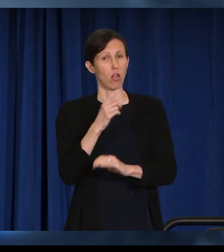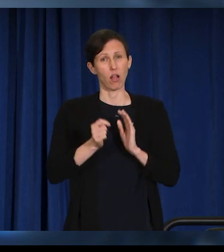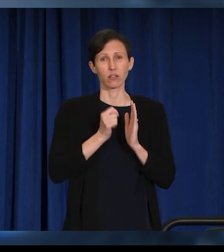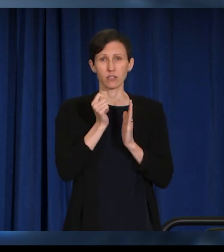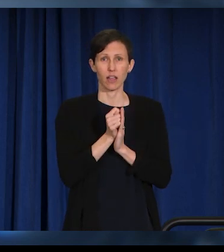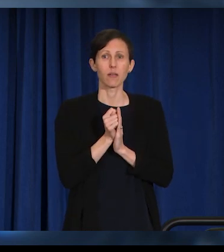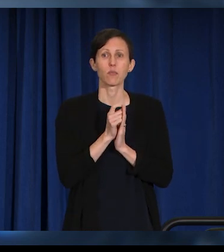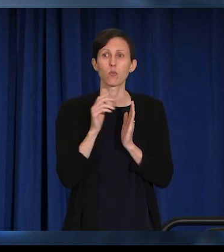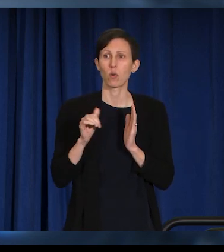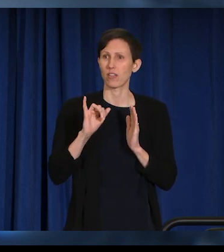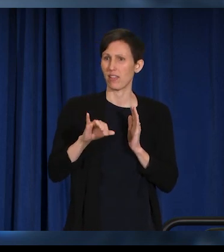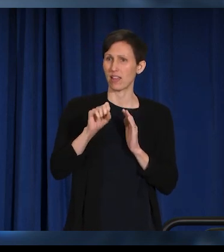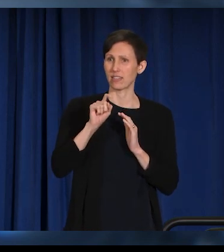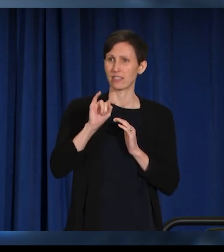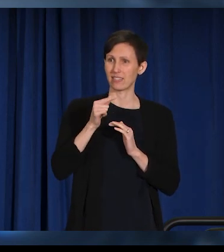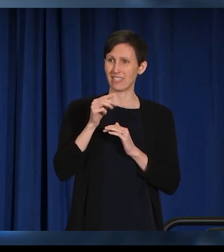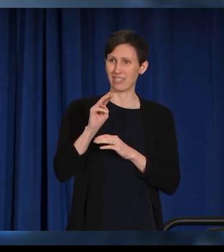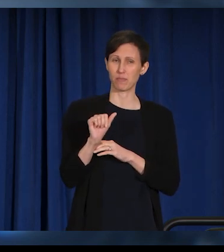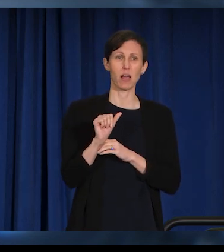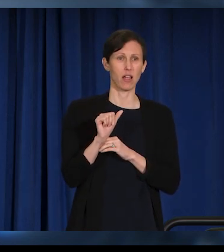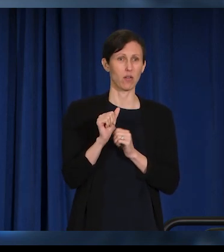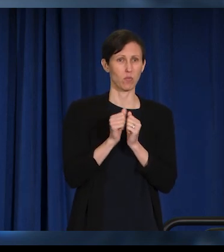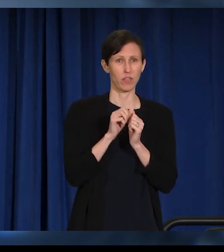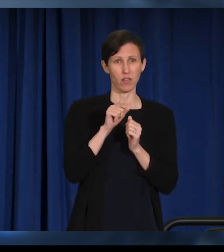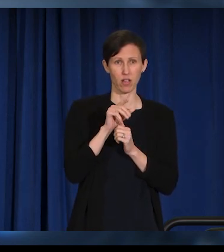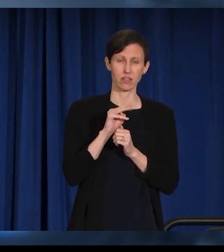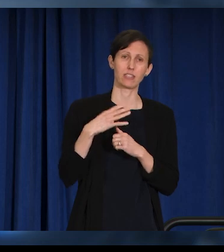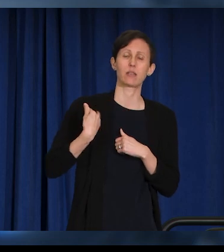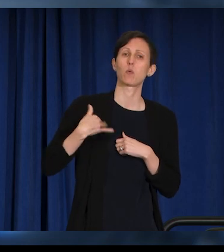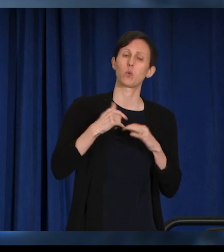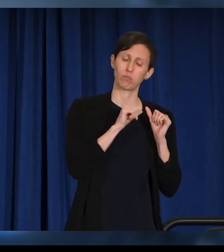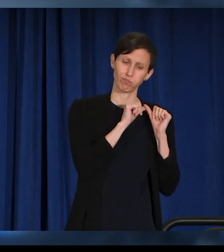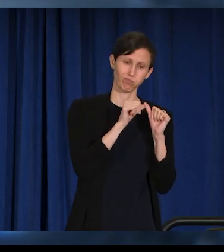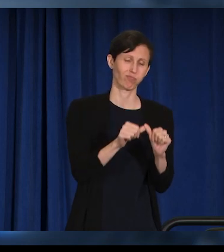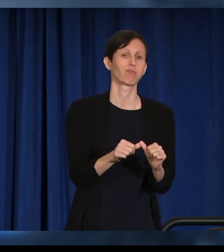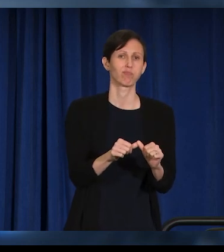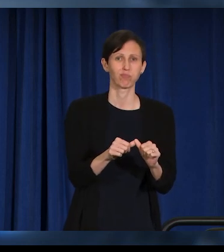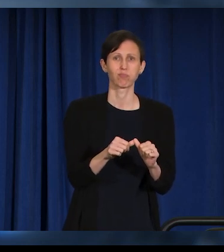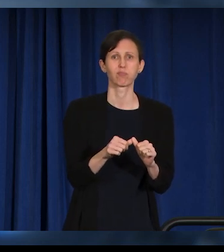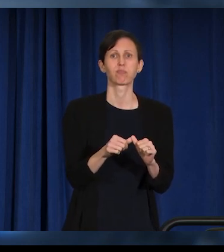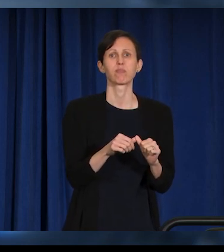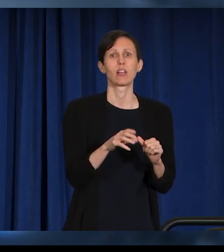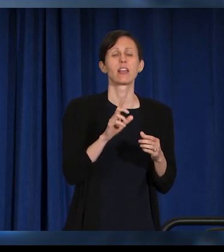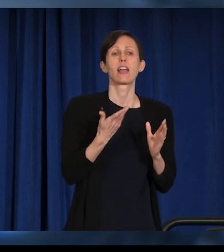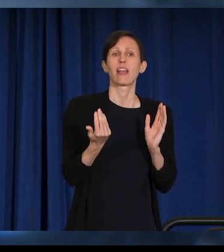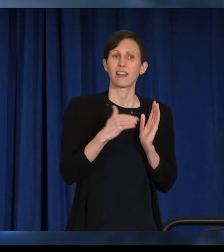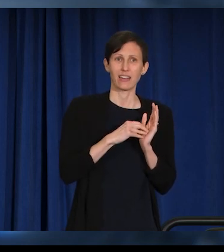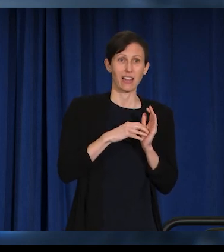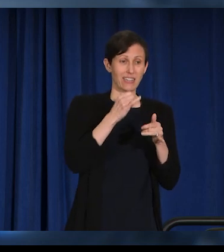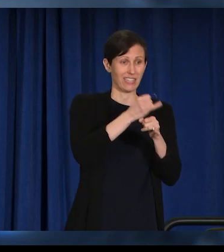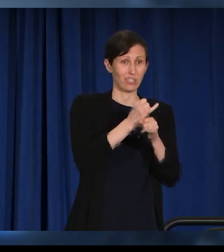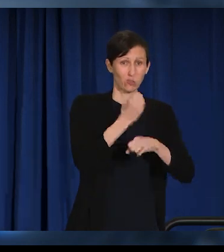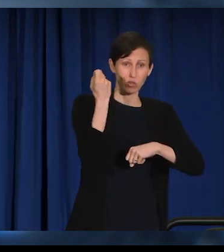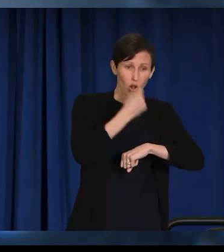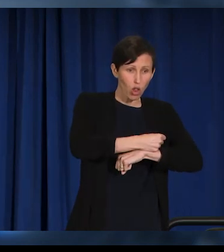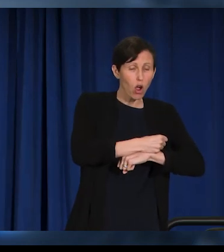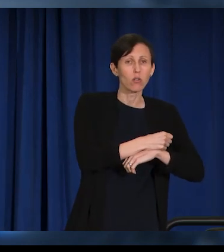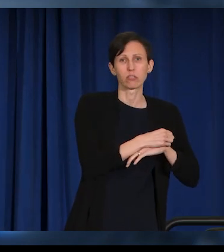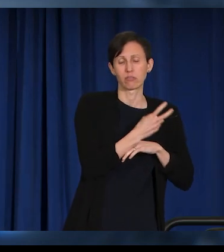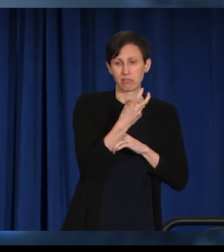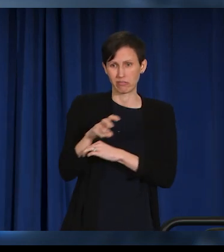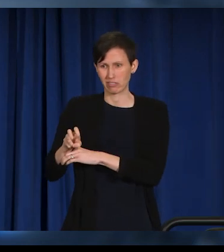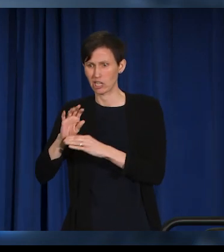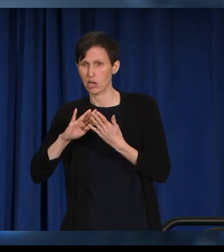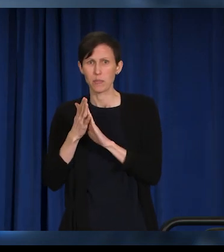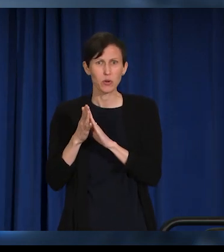narrow and stigmatizing Canner understanding of autism and a rocky transition to community-based services occurred with no major